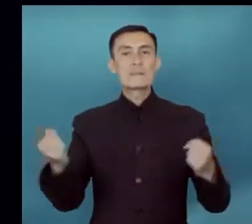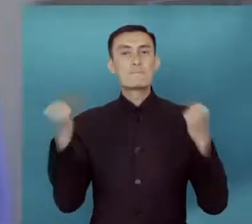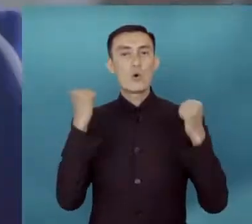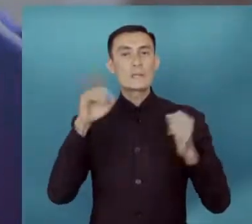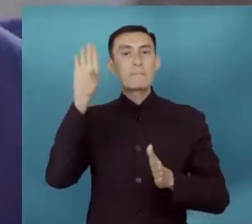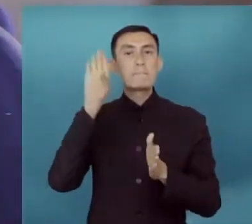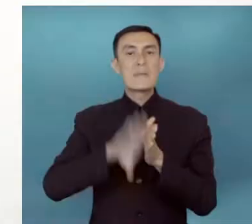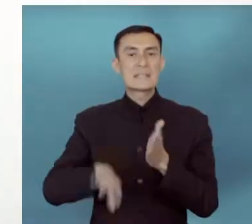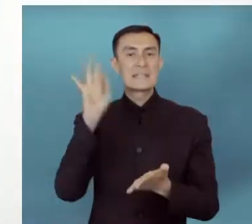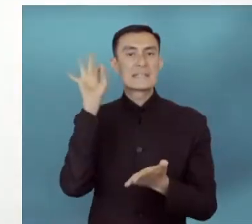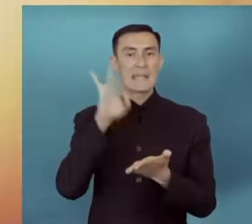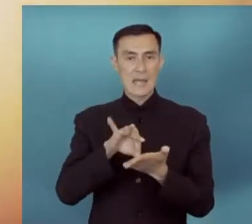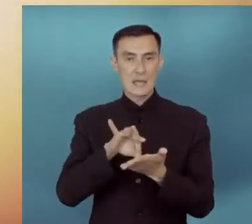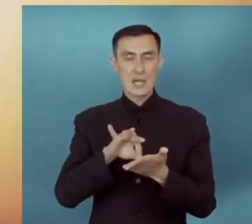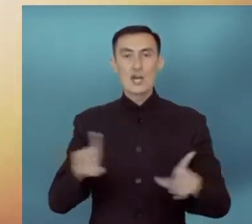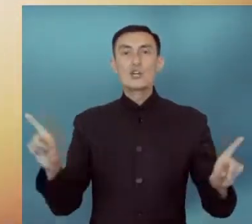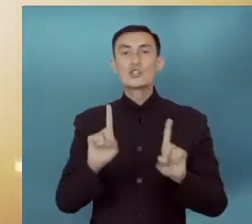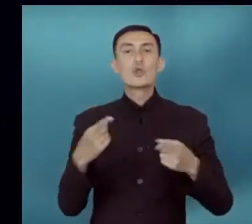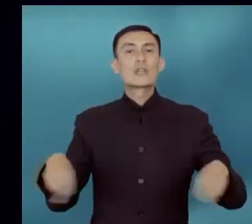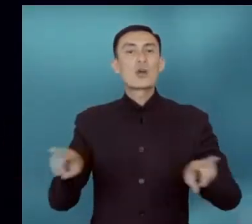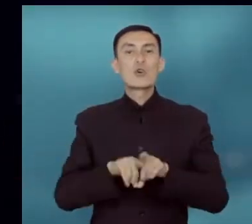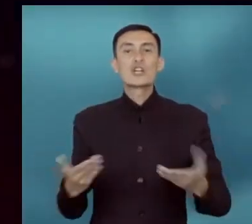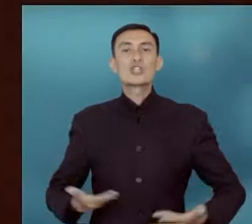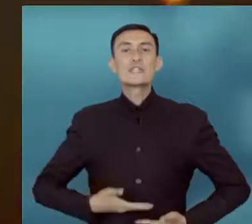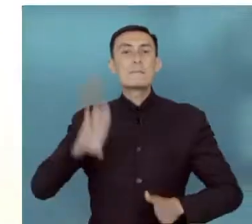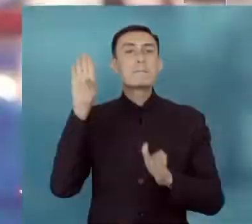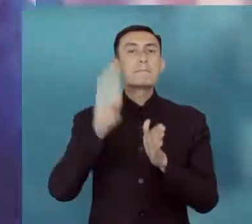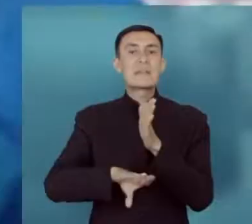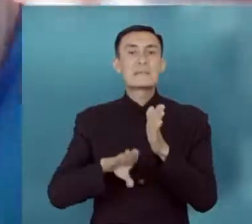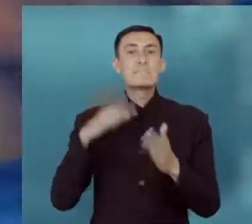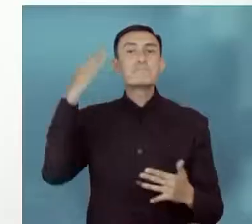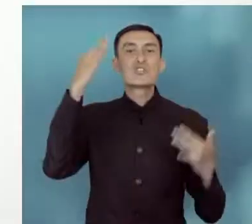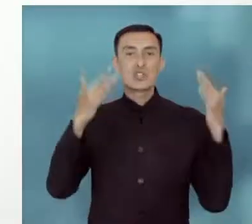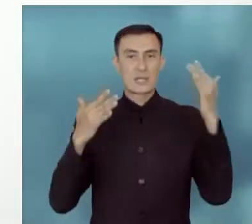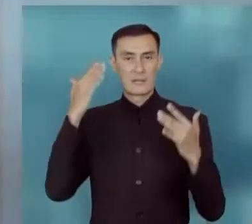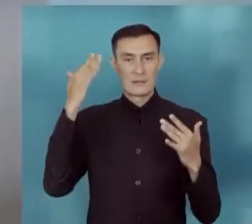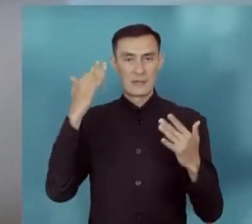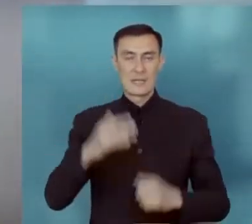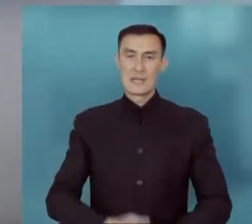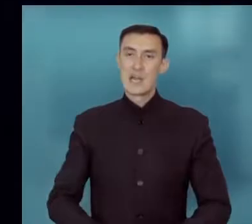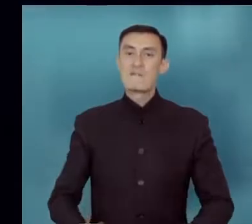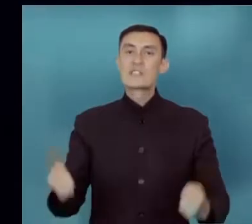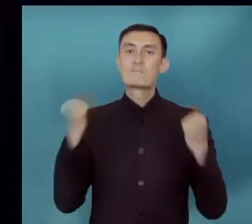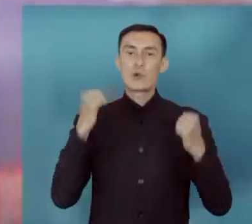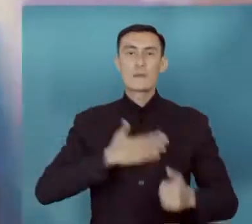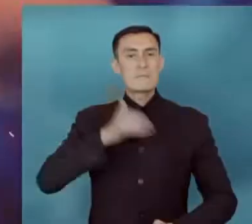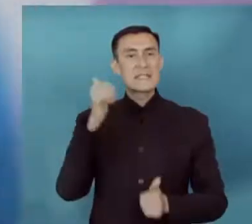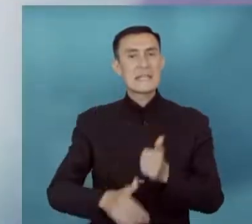What is sport without a goal? What is life without a dream? In sport, we set goals for ourselves every